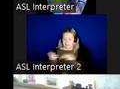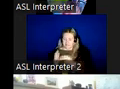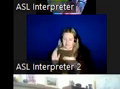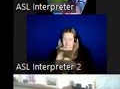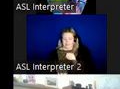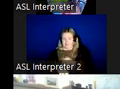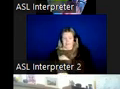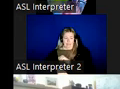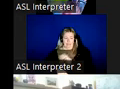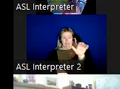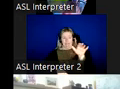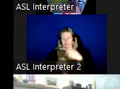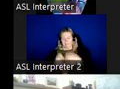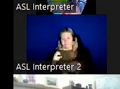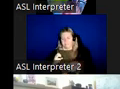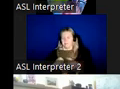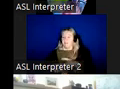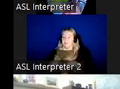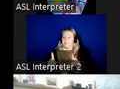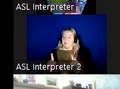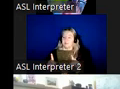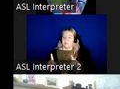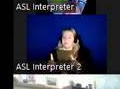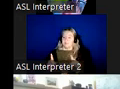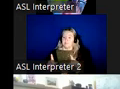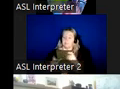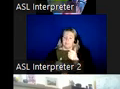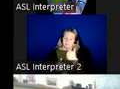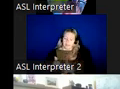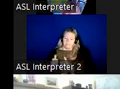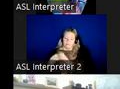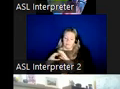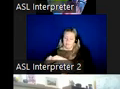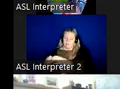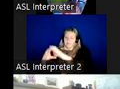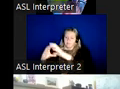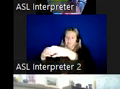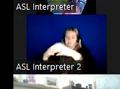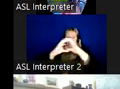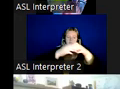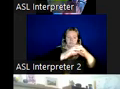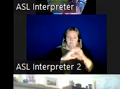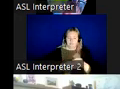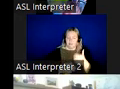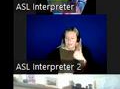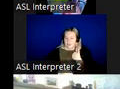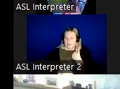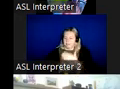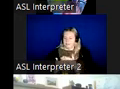to different locations. But every division does have some. So like, for